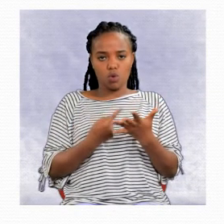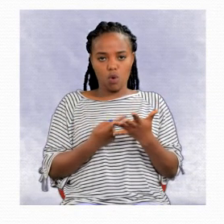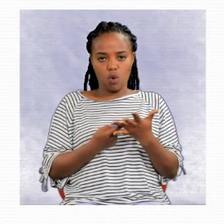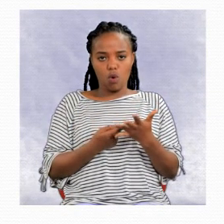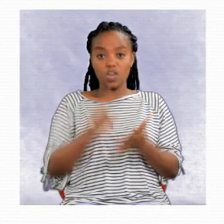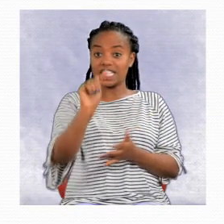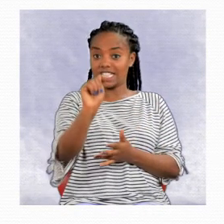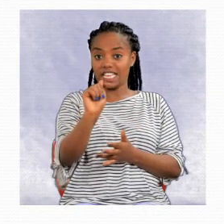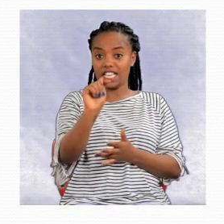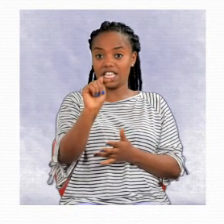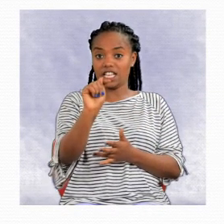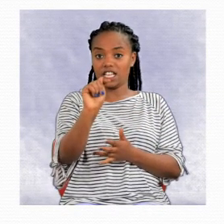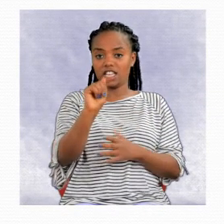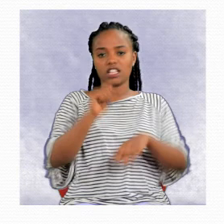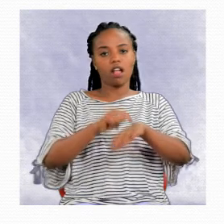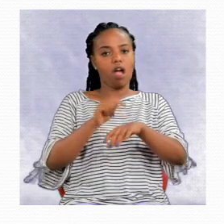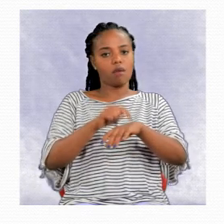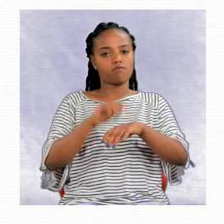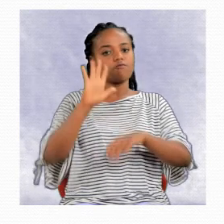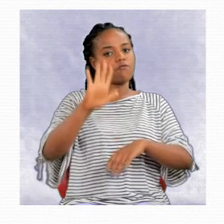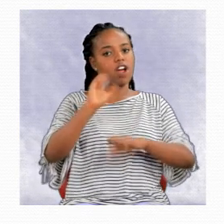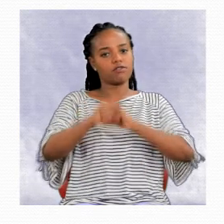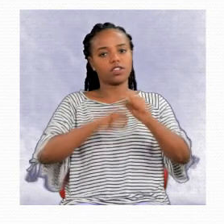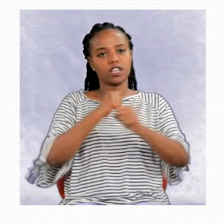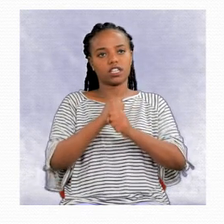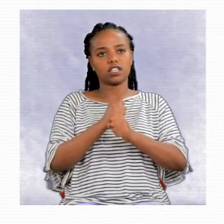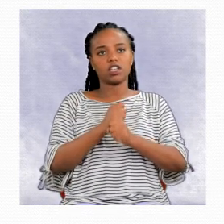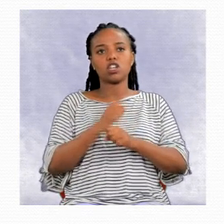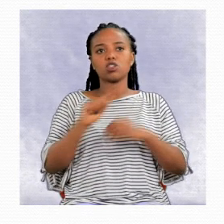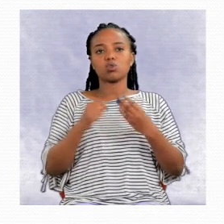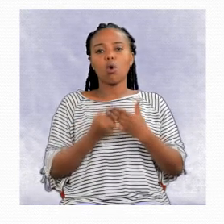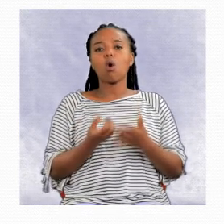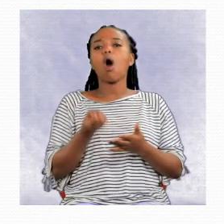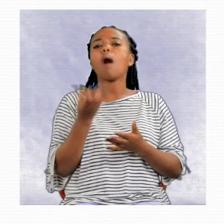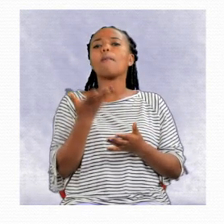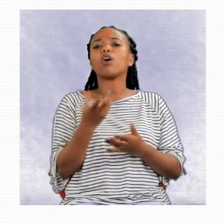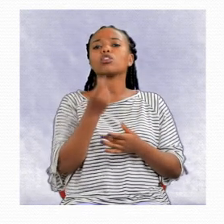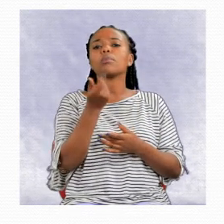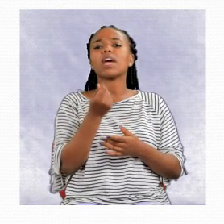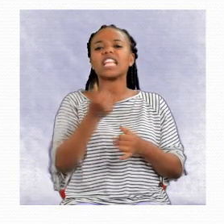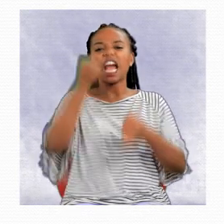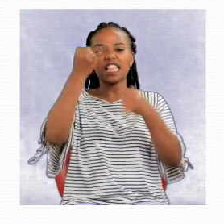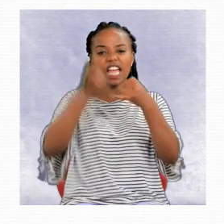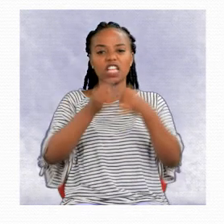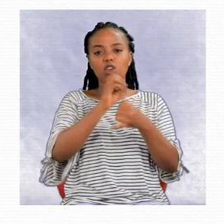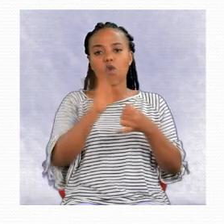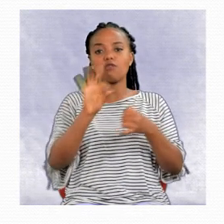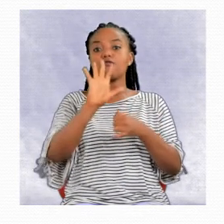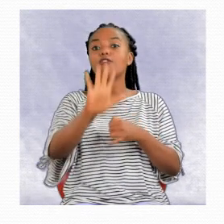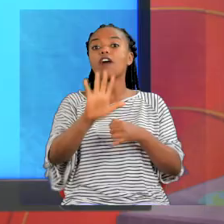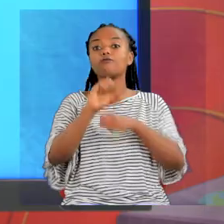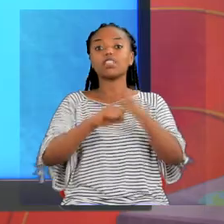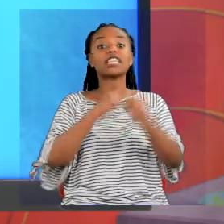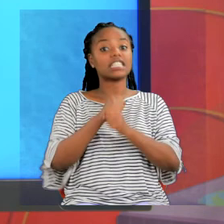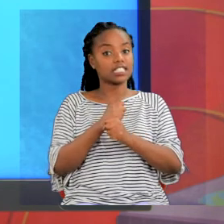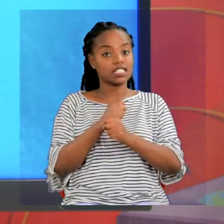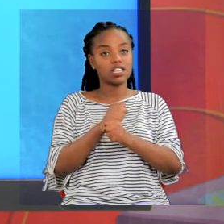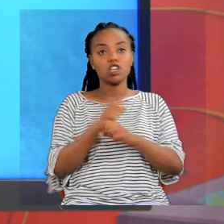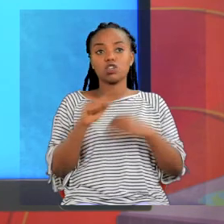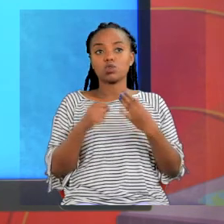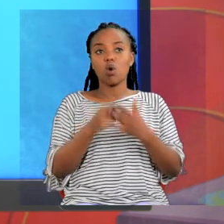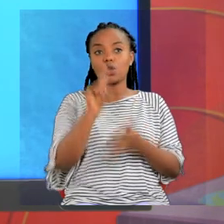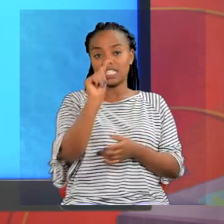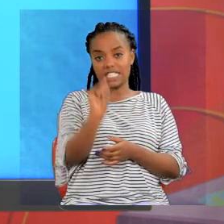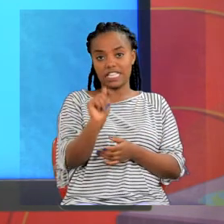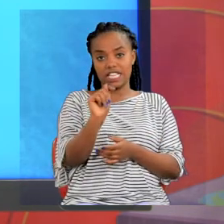and T is 5 years. You are asked to find the amount of money at the end of 5 years. So, T is